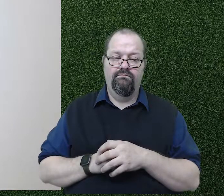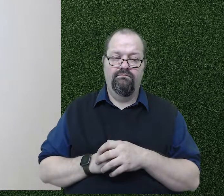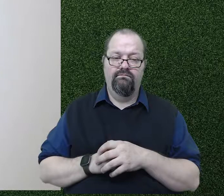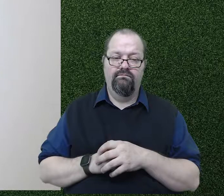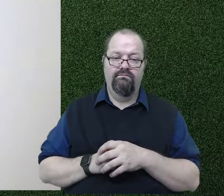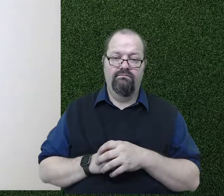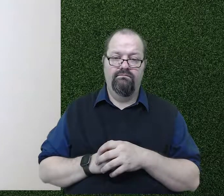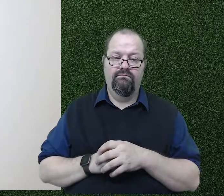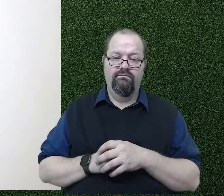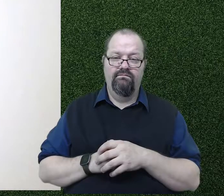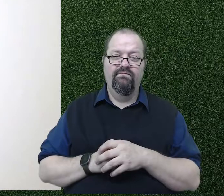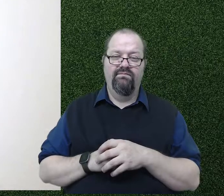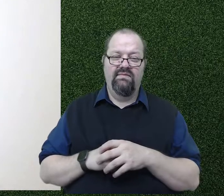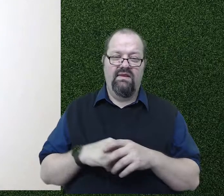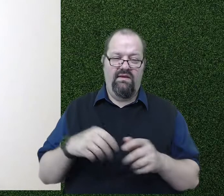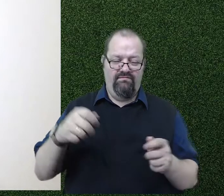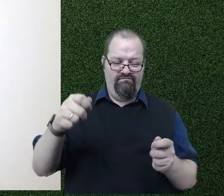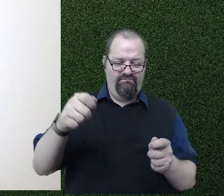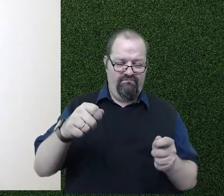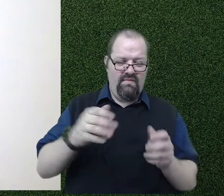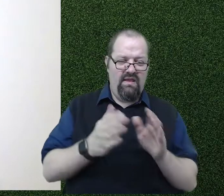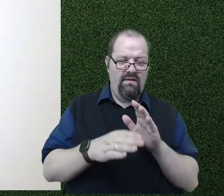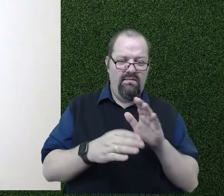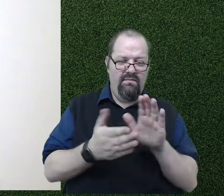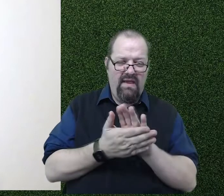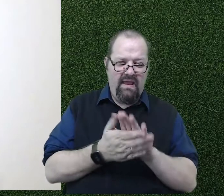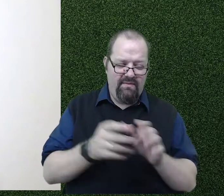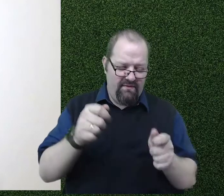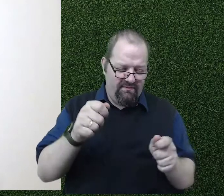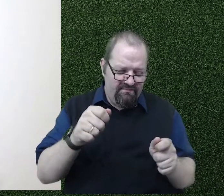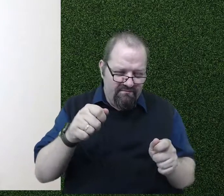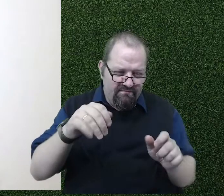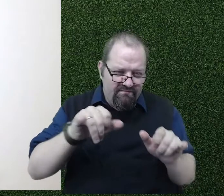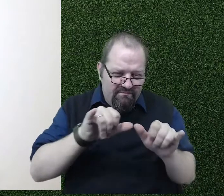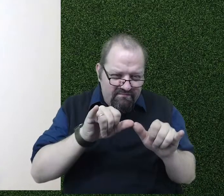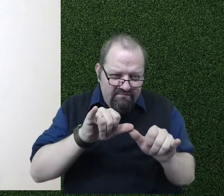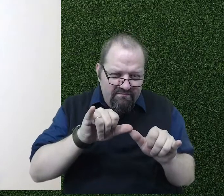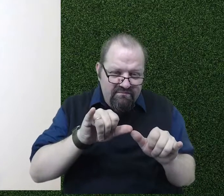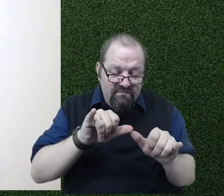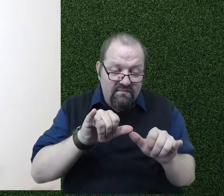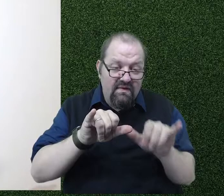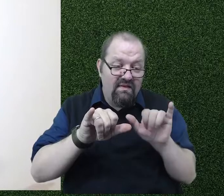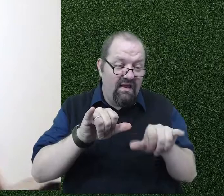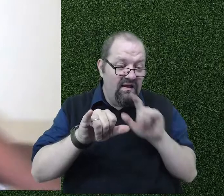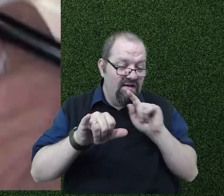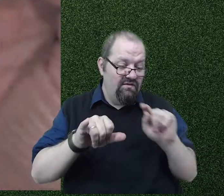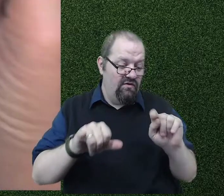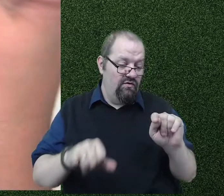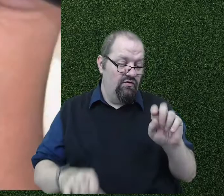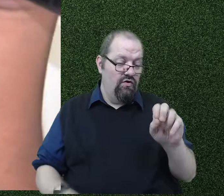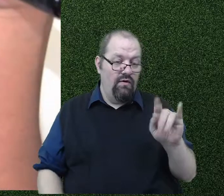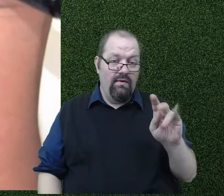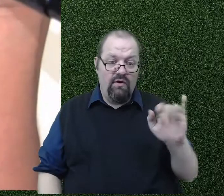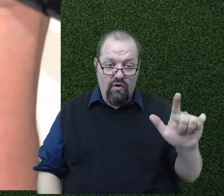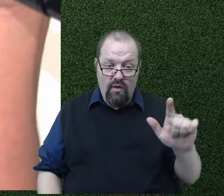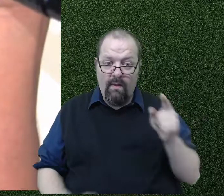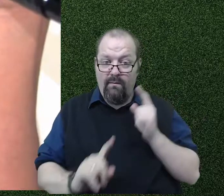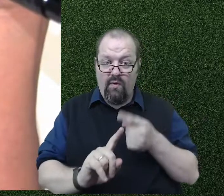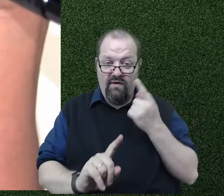and use a piece of paper to plot that point. It's the terminal point of my vector u.